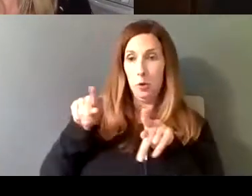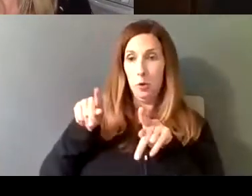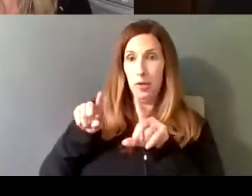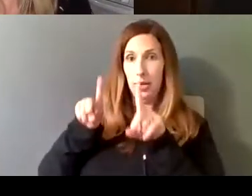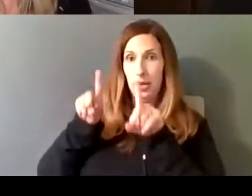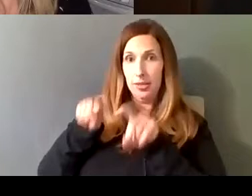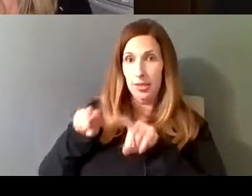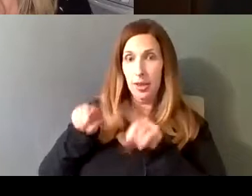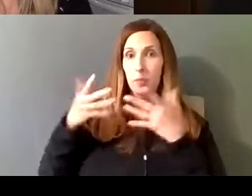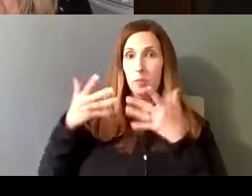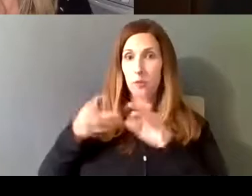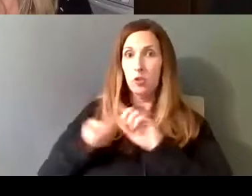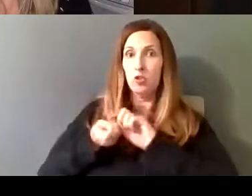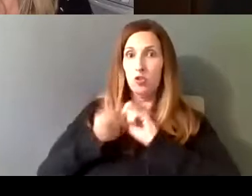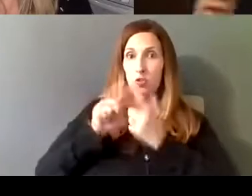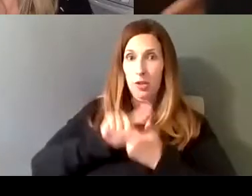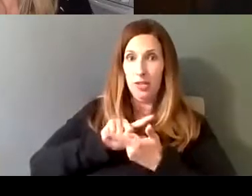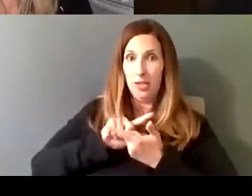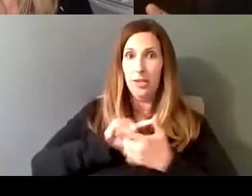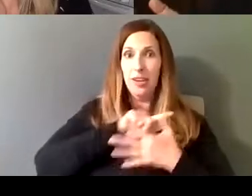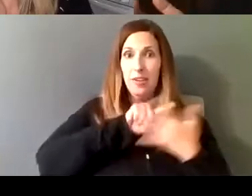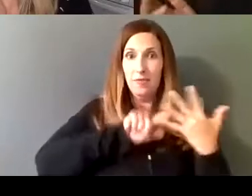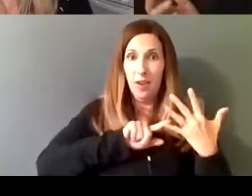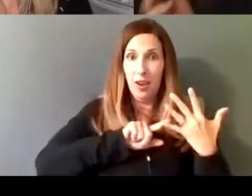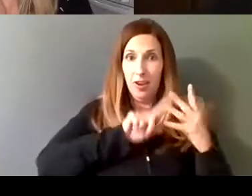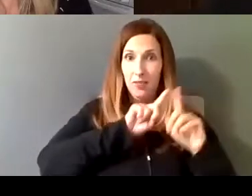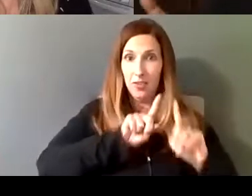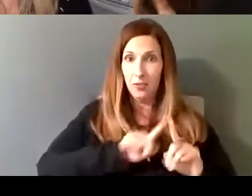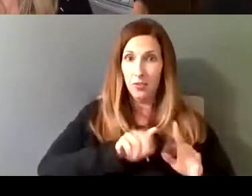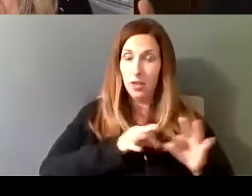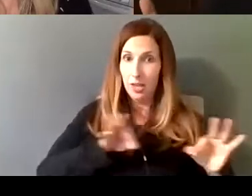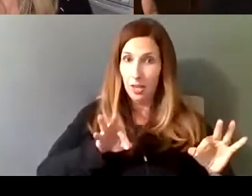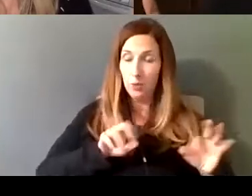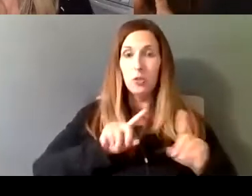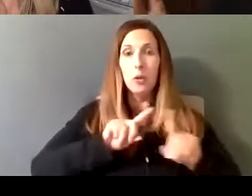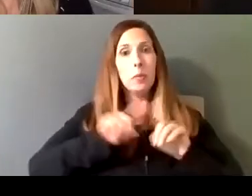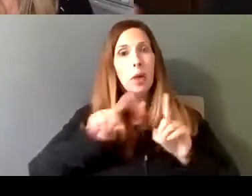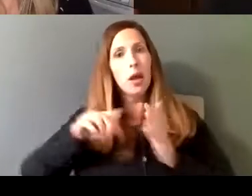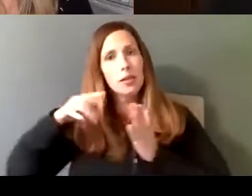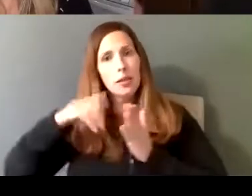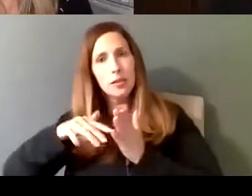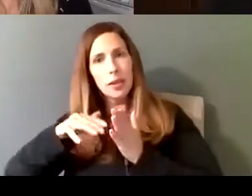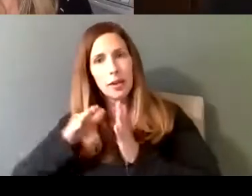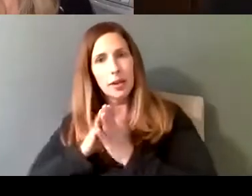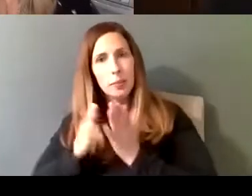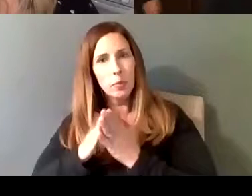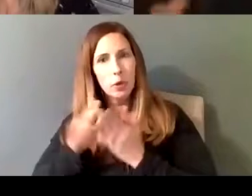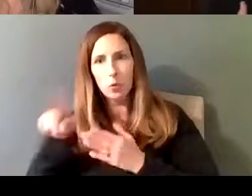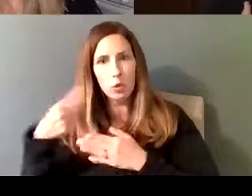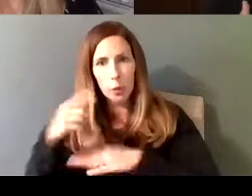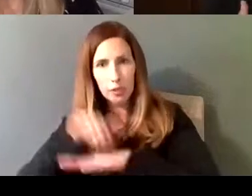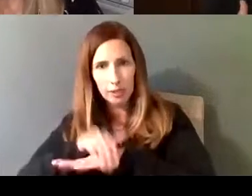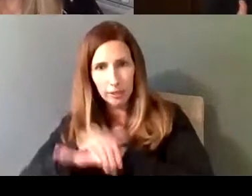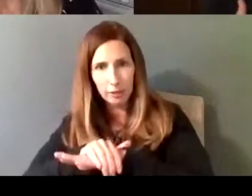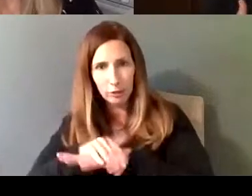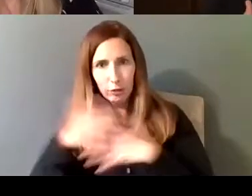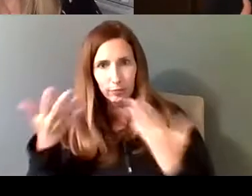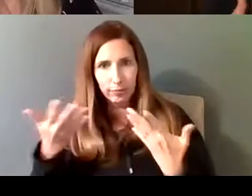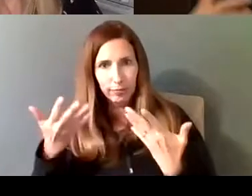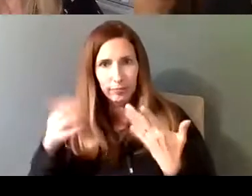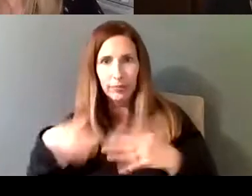translated in 5 different languages, but the BMV study manual was actually only in English. So that was a barrier